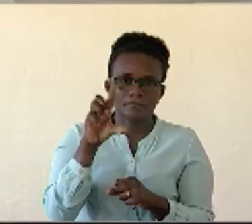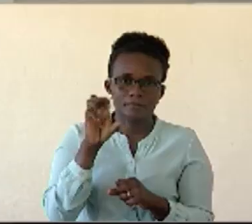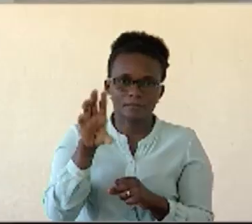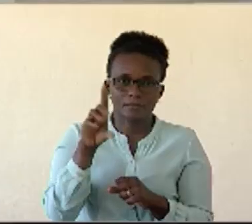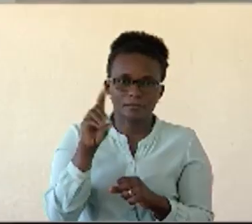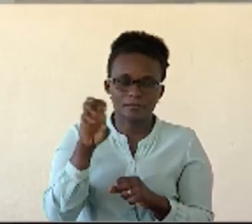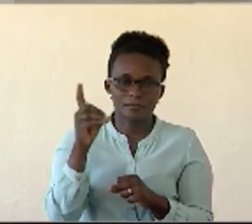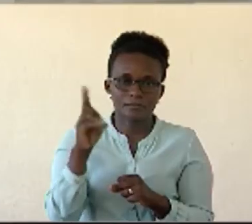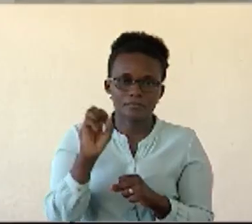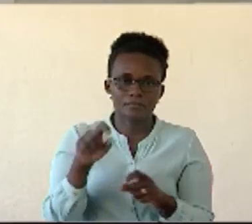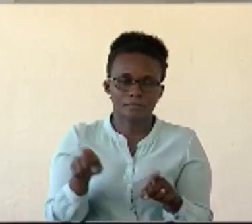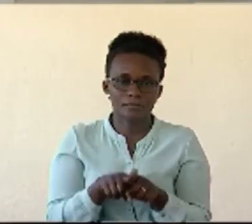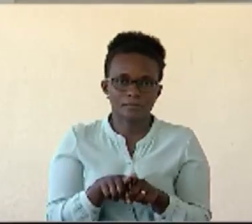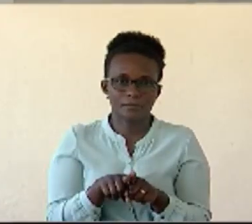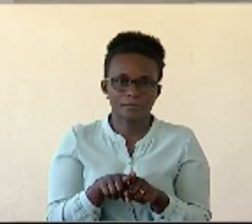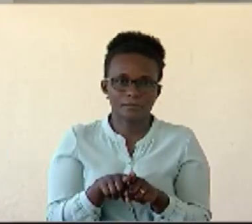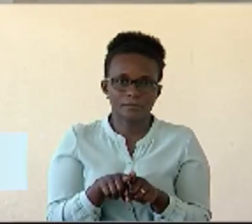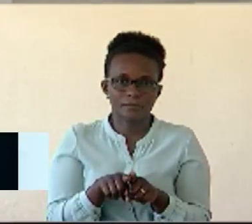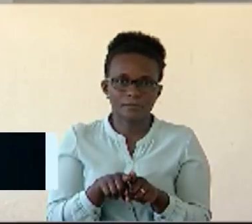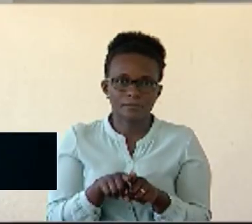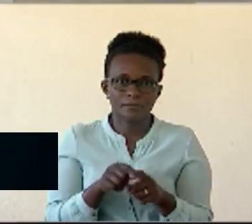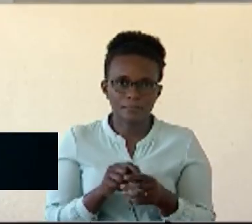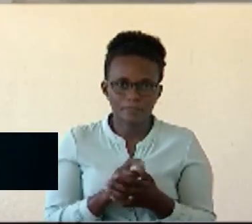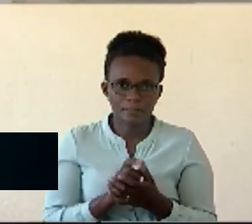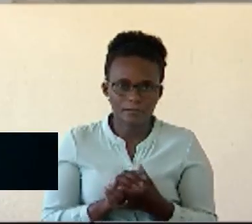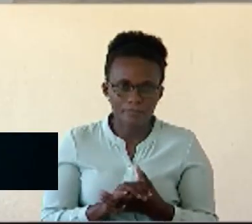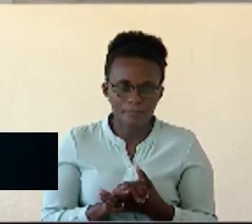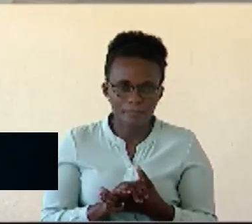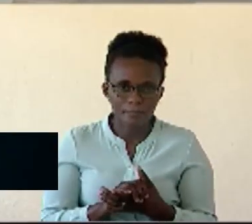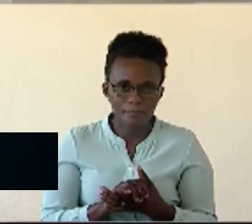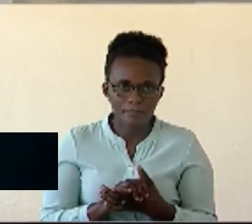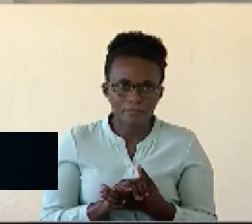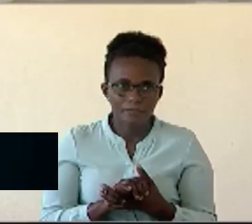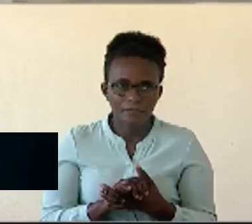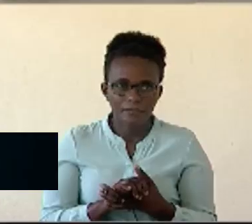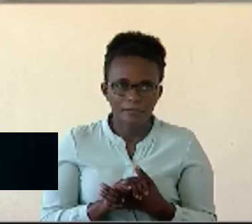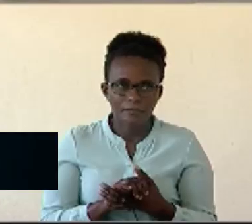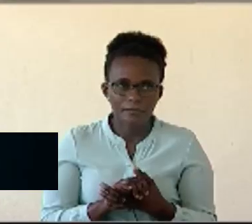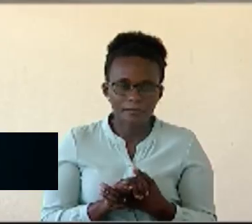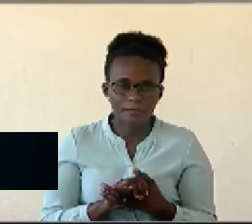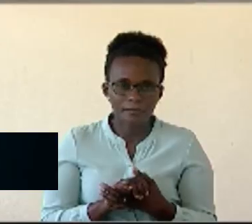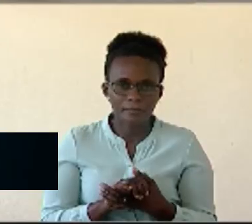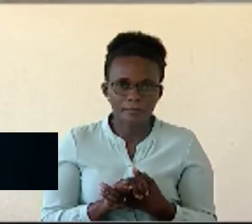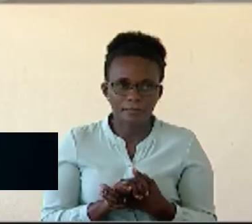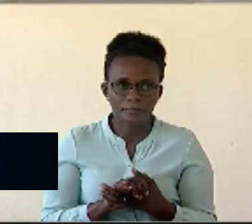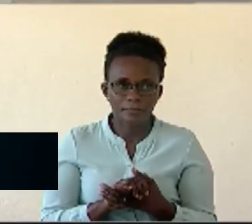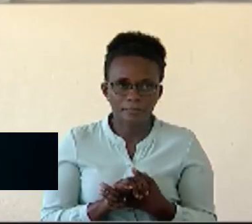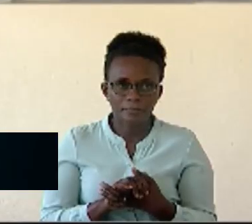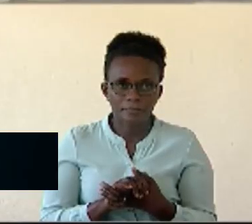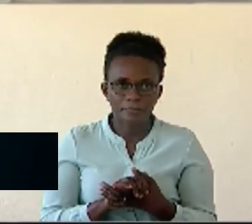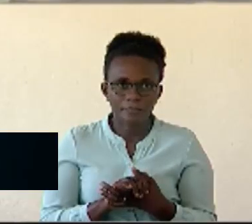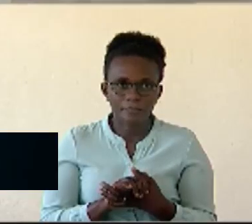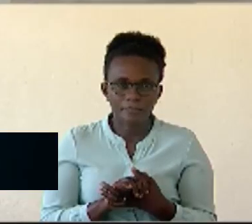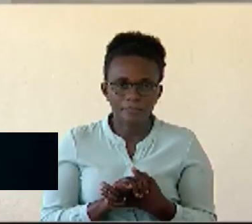So this is, what is happening to this one? There is something that is coming on this electrode. Something is